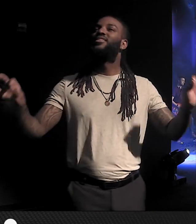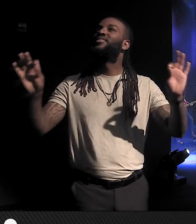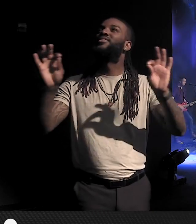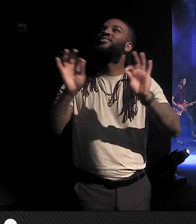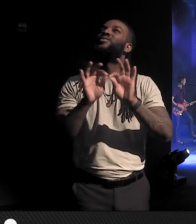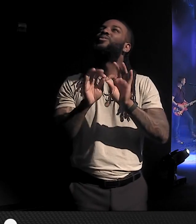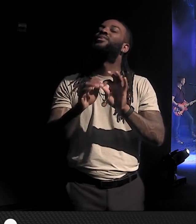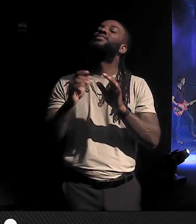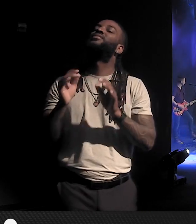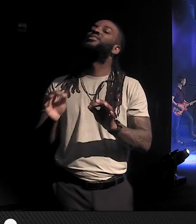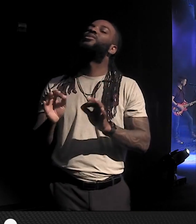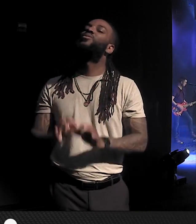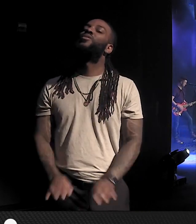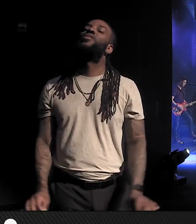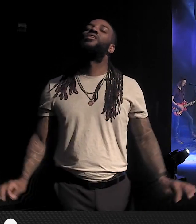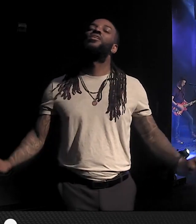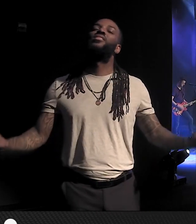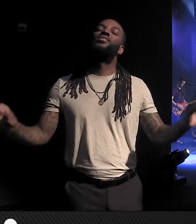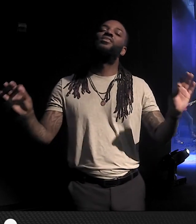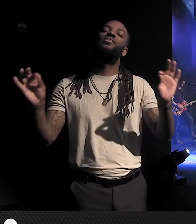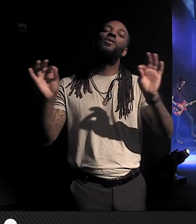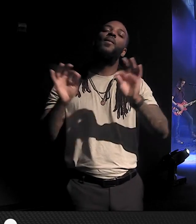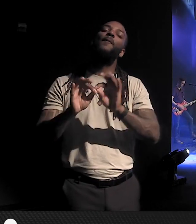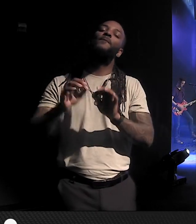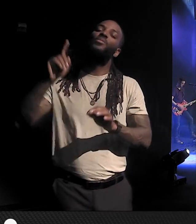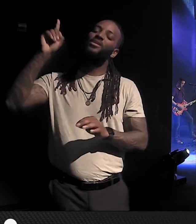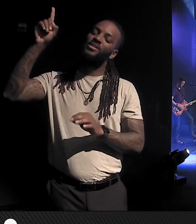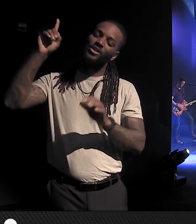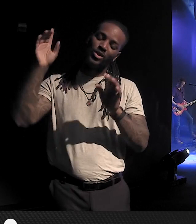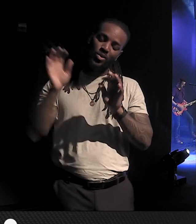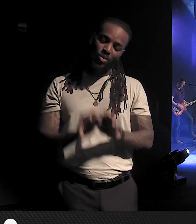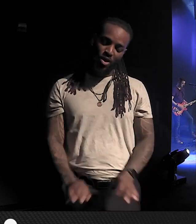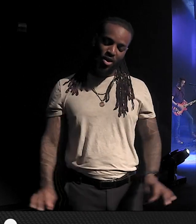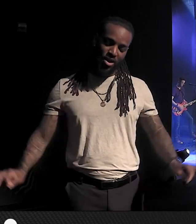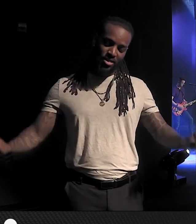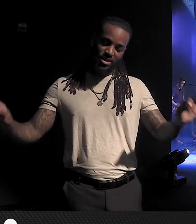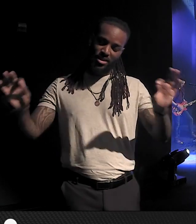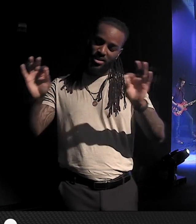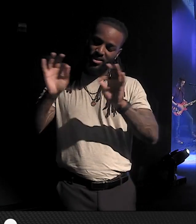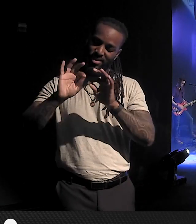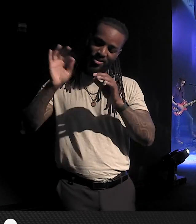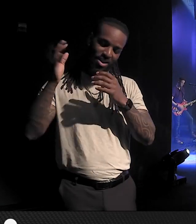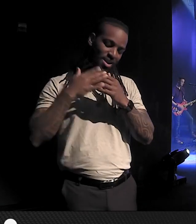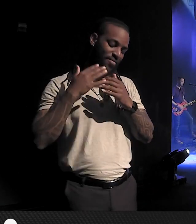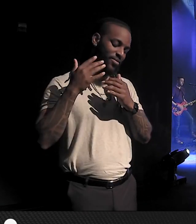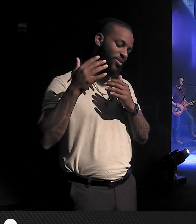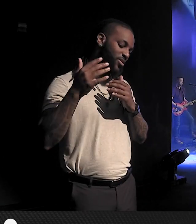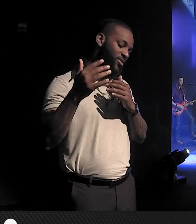Worthy, we sing worthy.